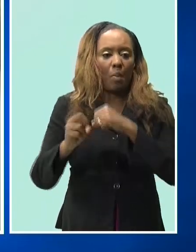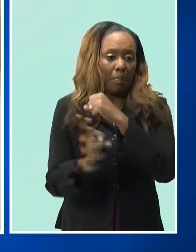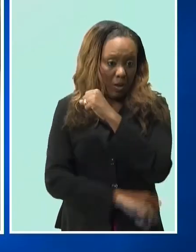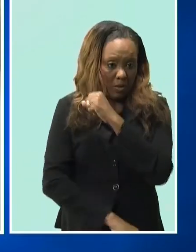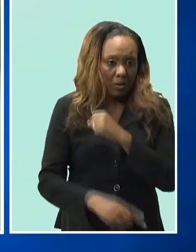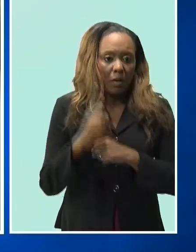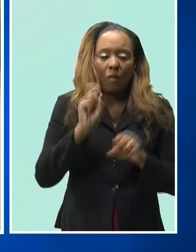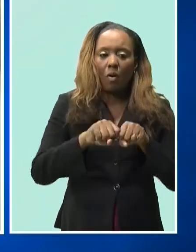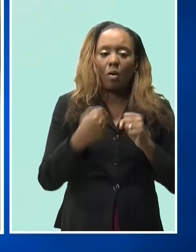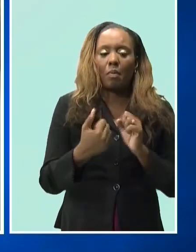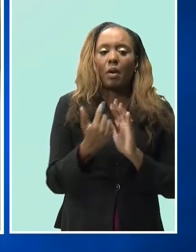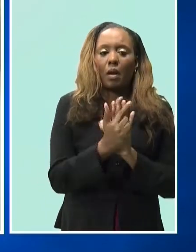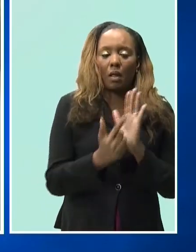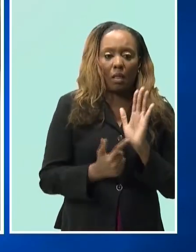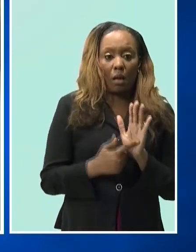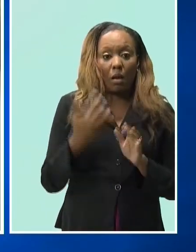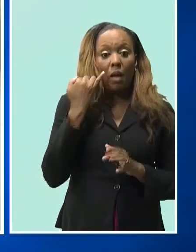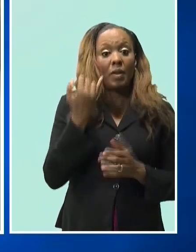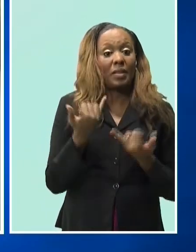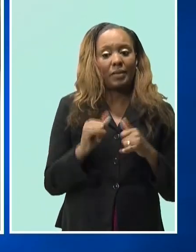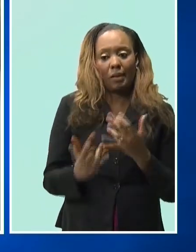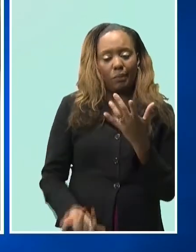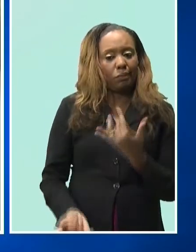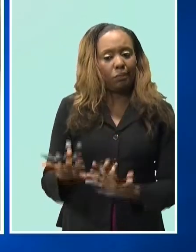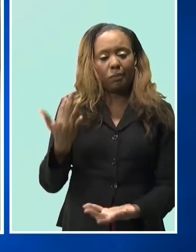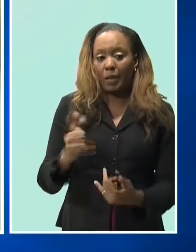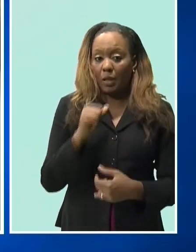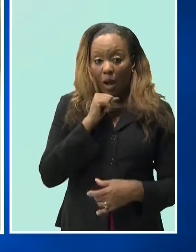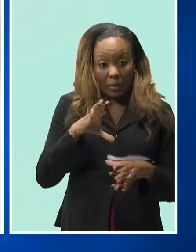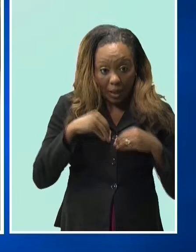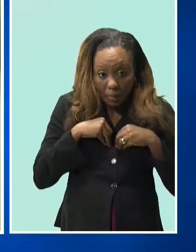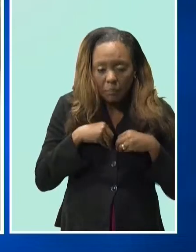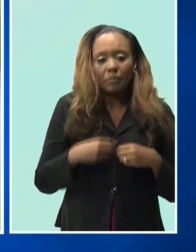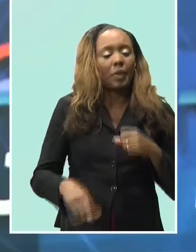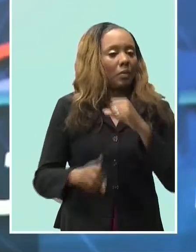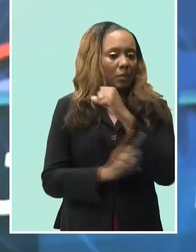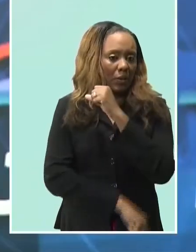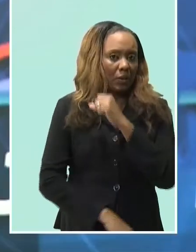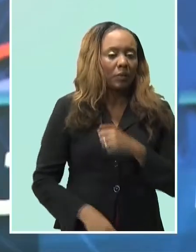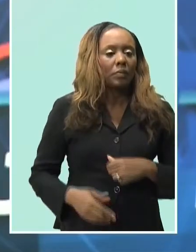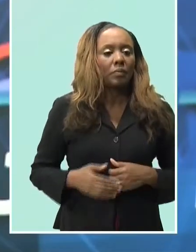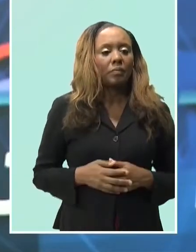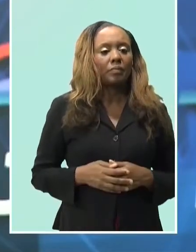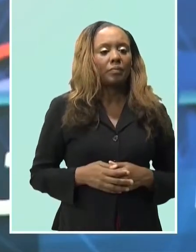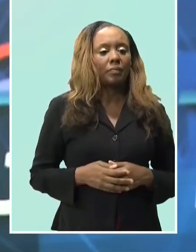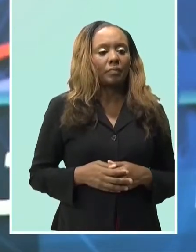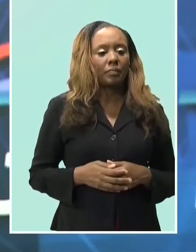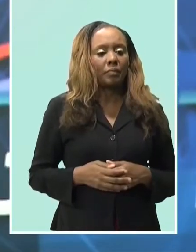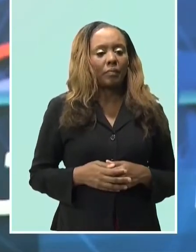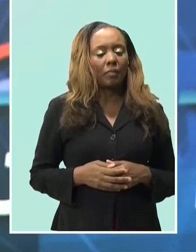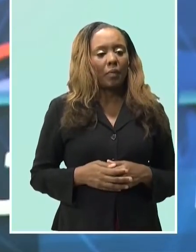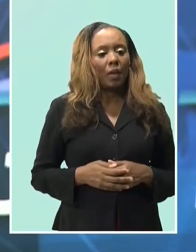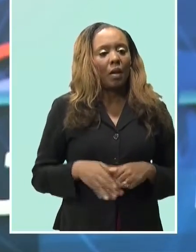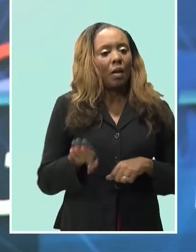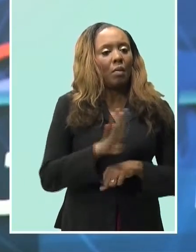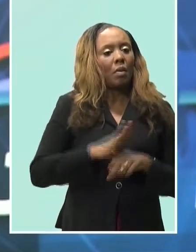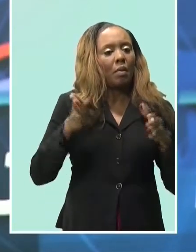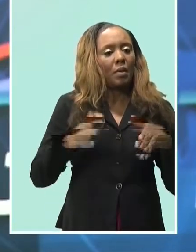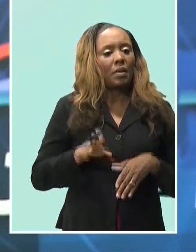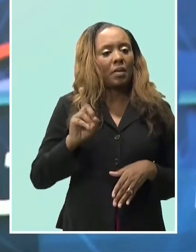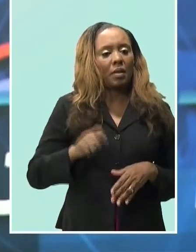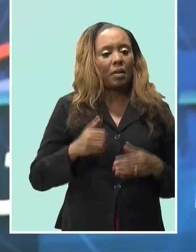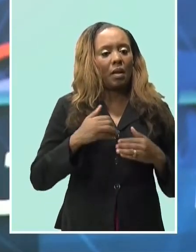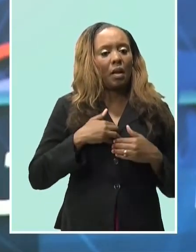against perpetrators if this unacceptable practice continues. Barbadians are being encouraged to wear